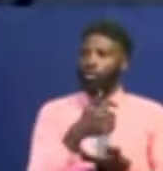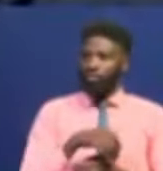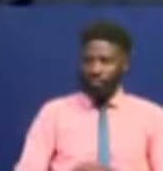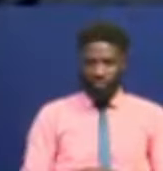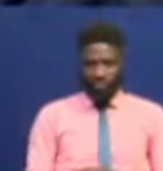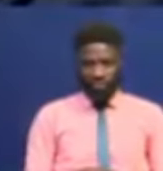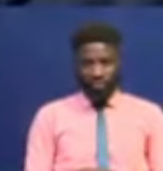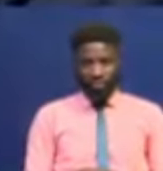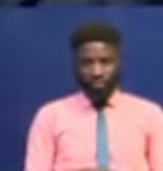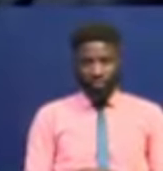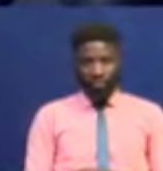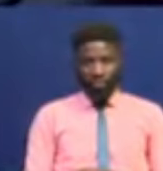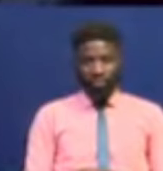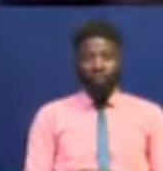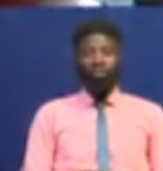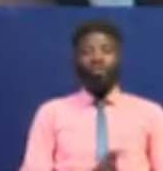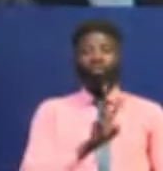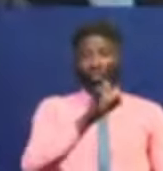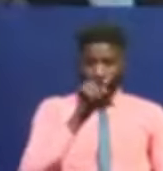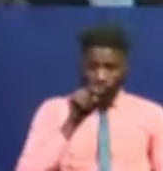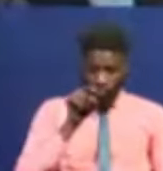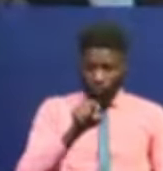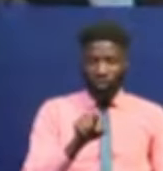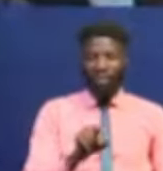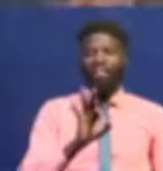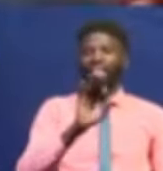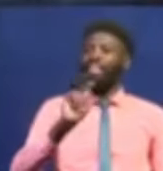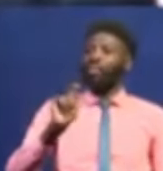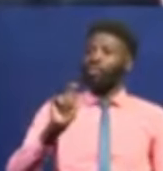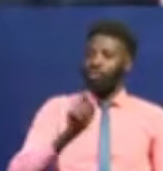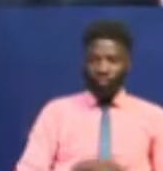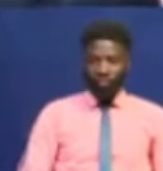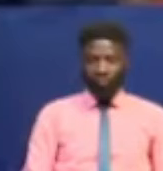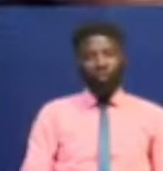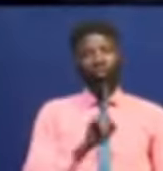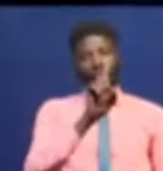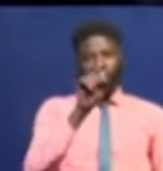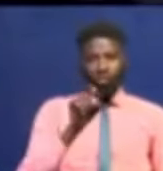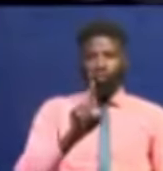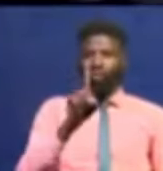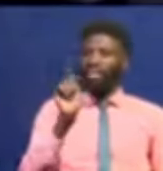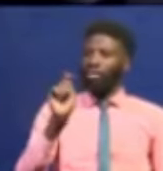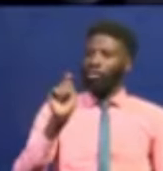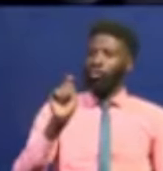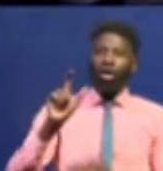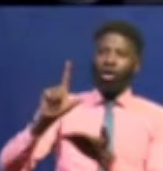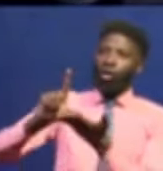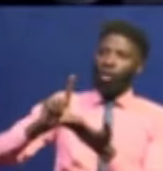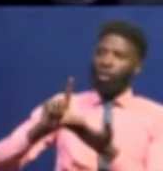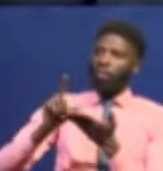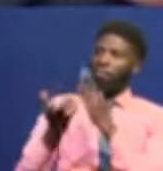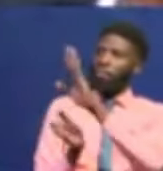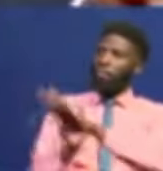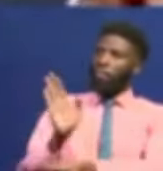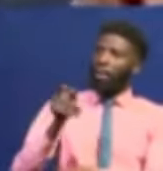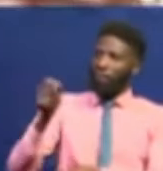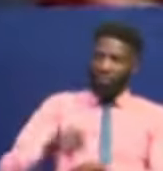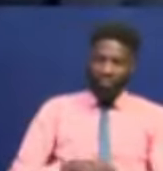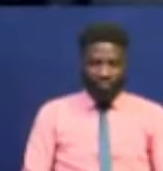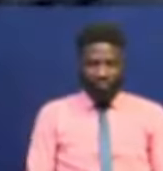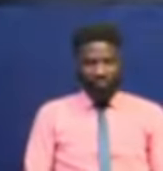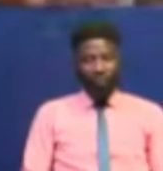that, 2.3 trillion, 1.1 trillion went to debt financing. 1